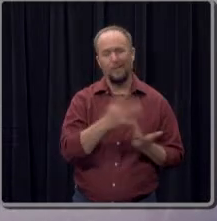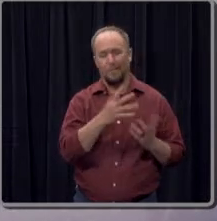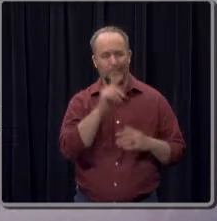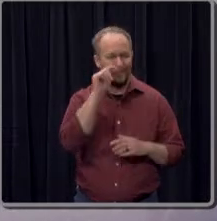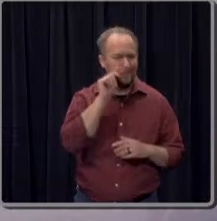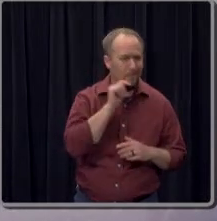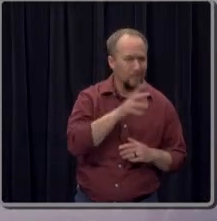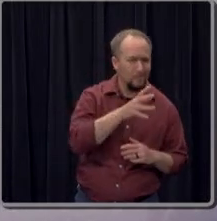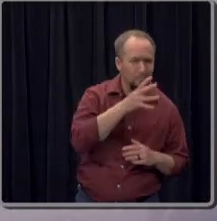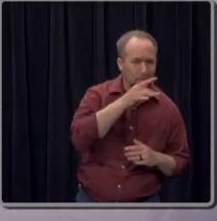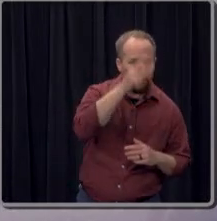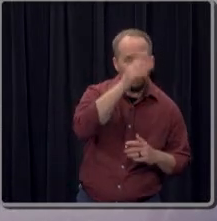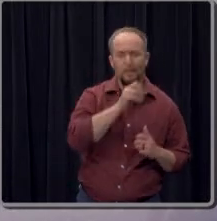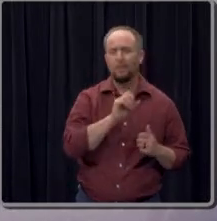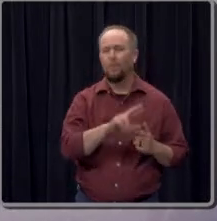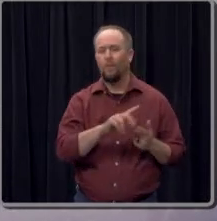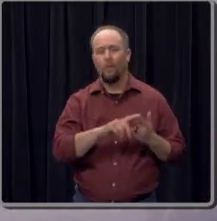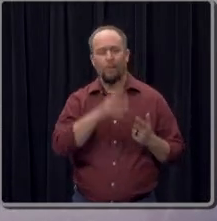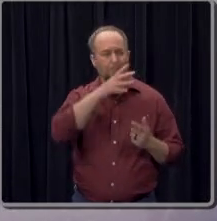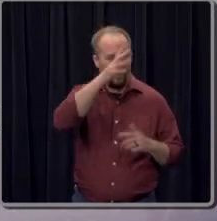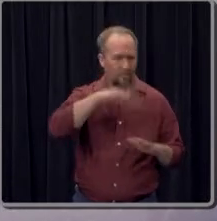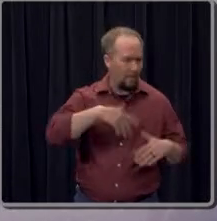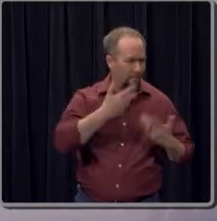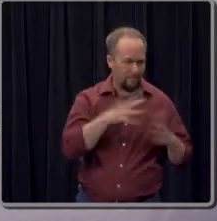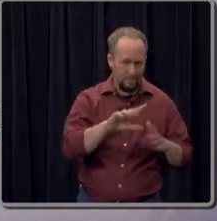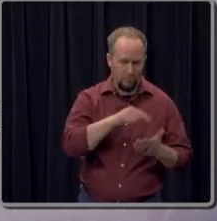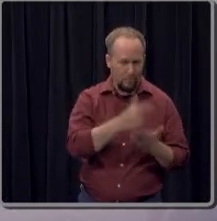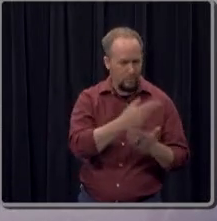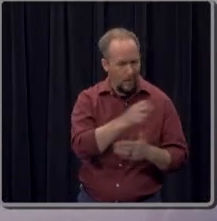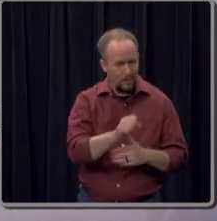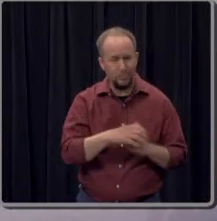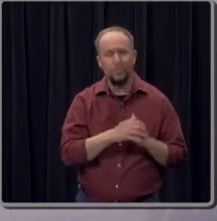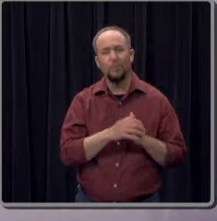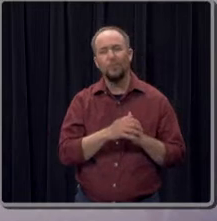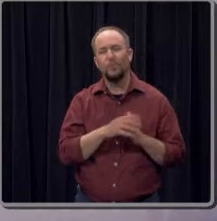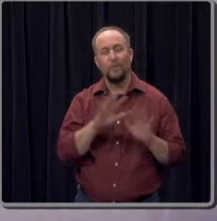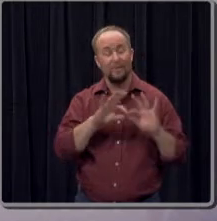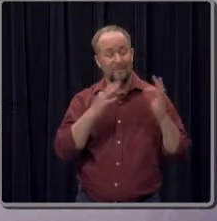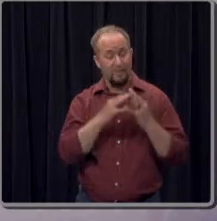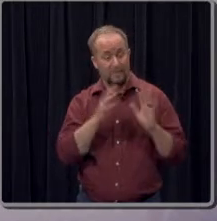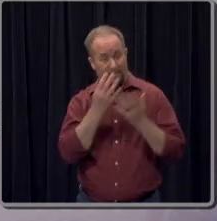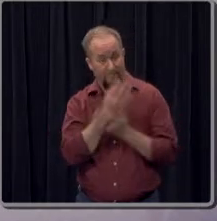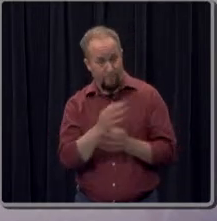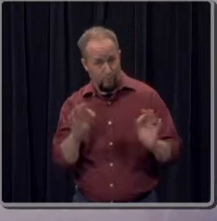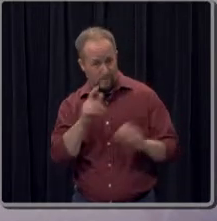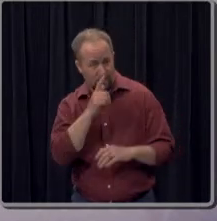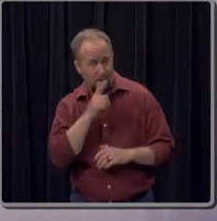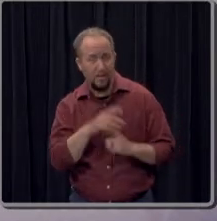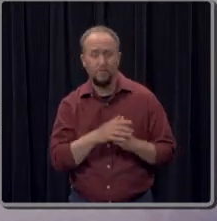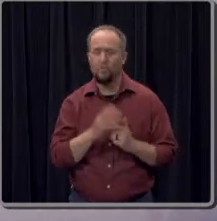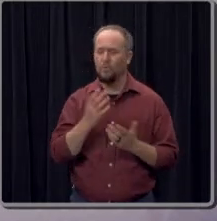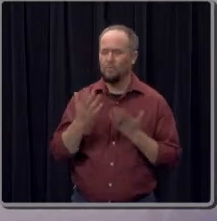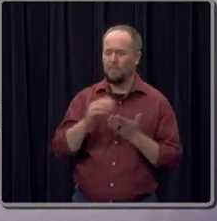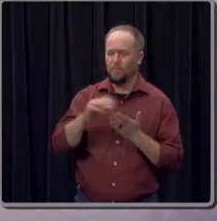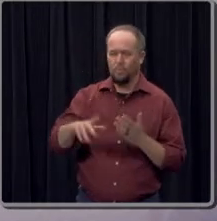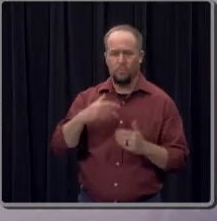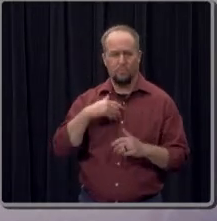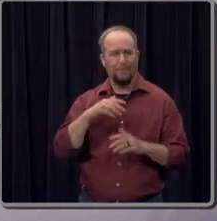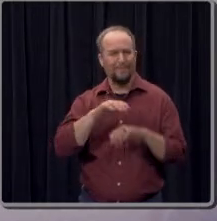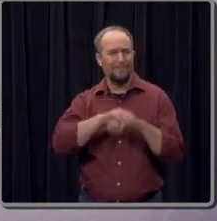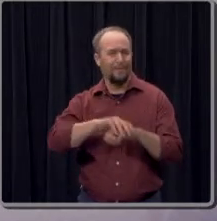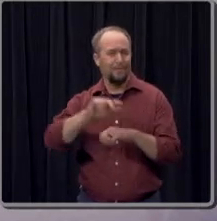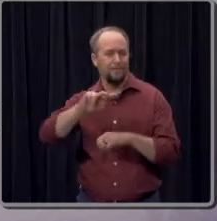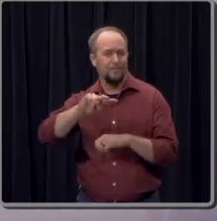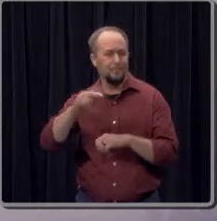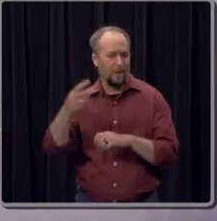didn't finish high school or get a GED, families on free lunch, a student who might be learning English as a second language. So wide variety of